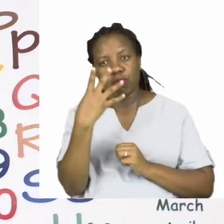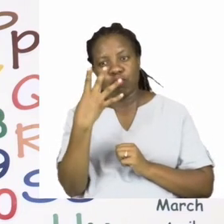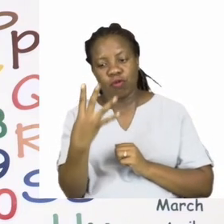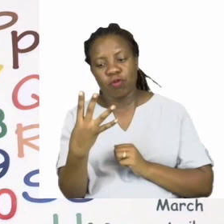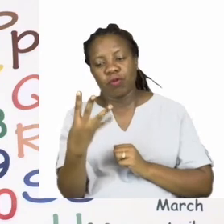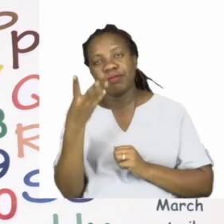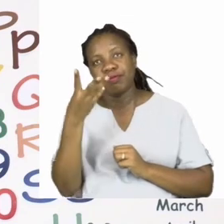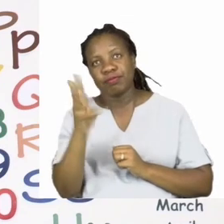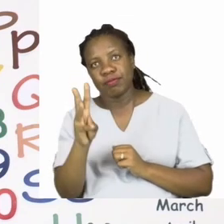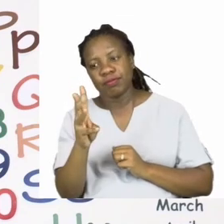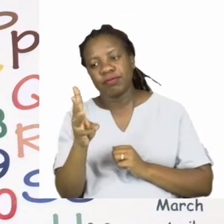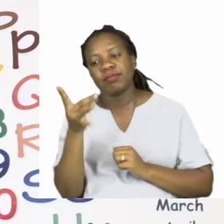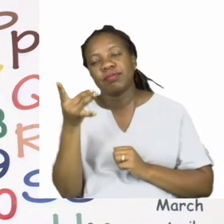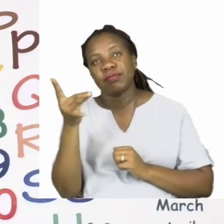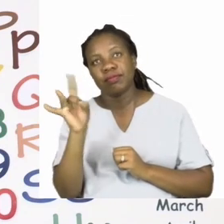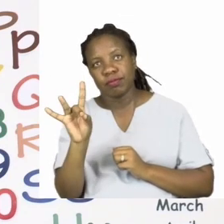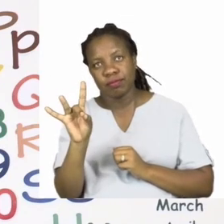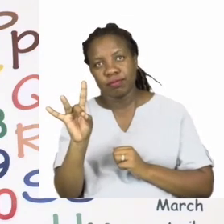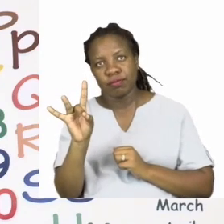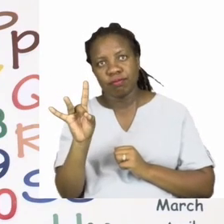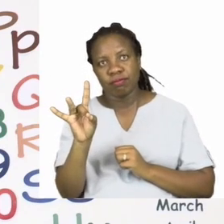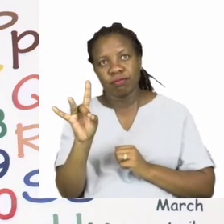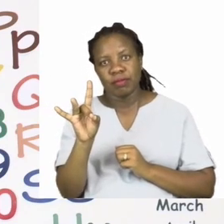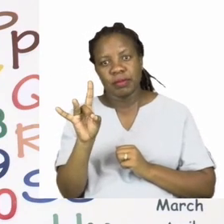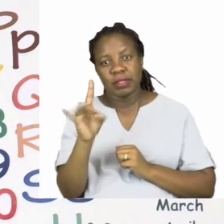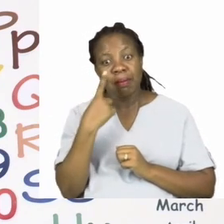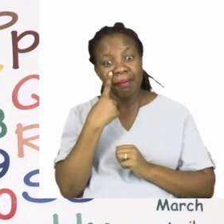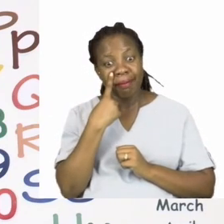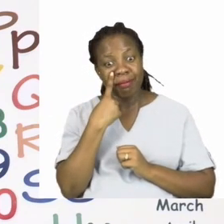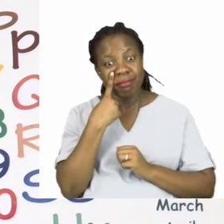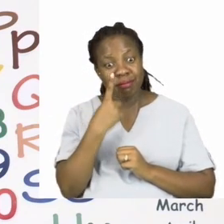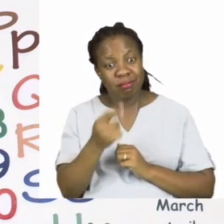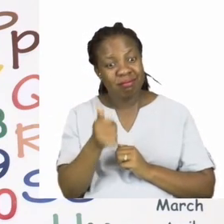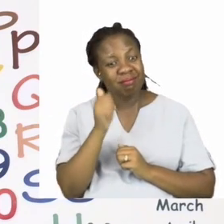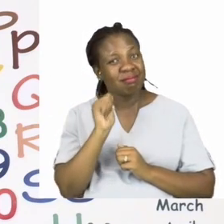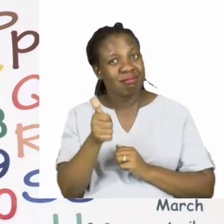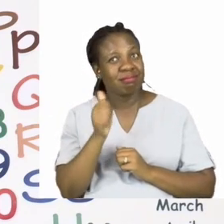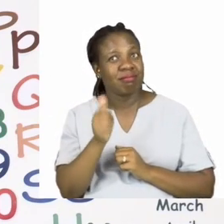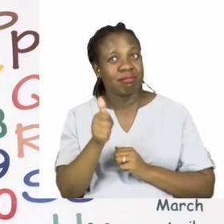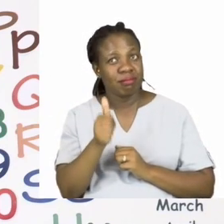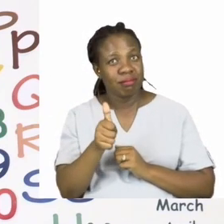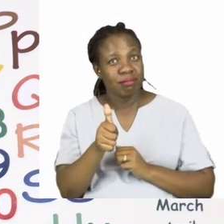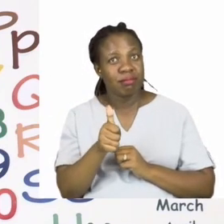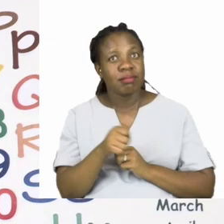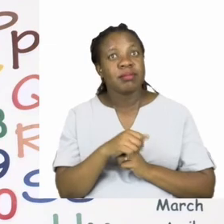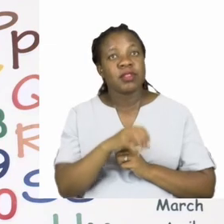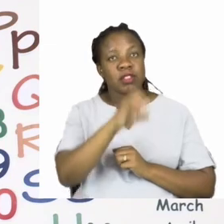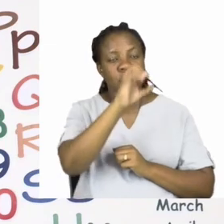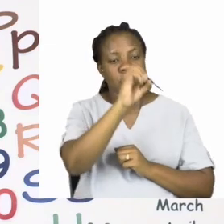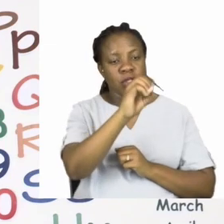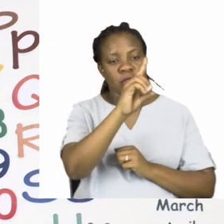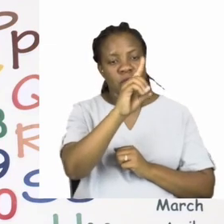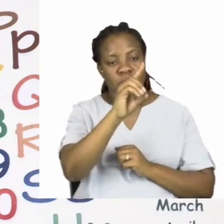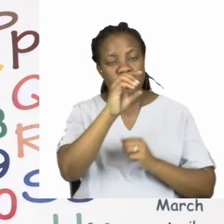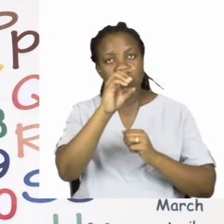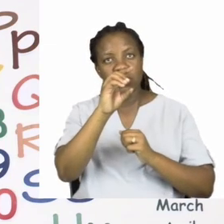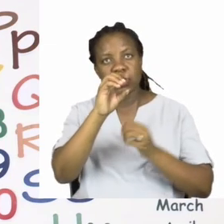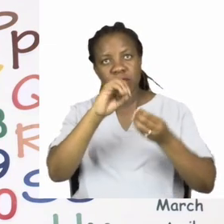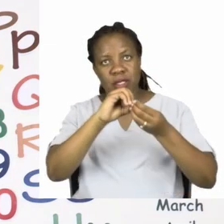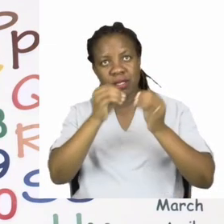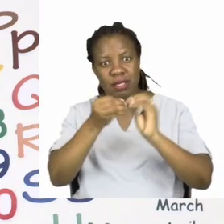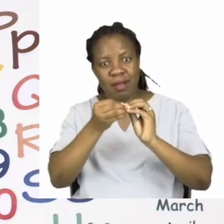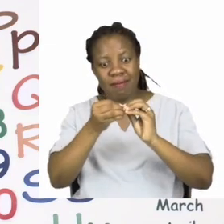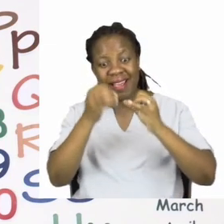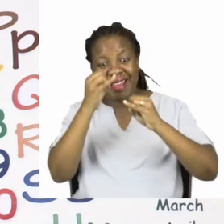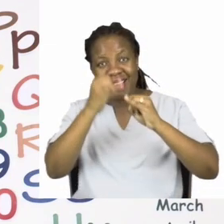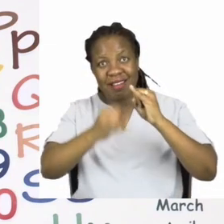8. So be very careful. Odd numbers, they end with these numbers, and then even